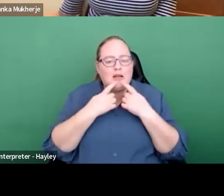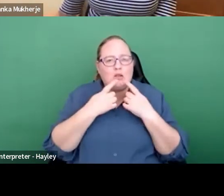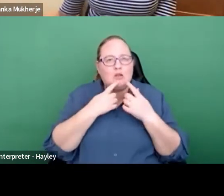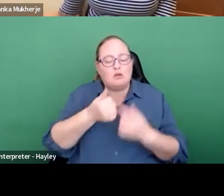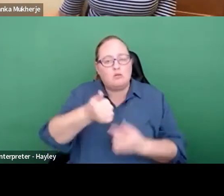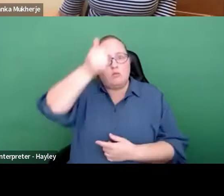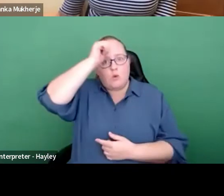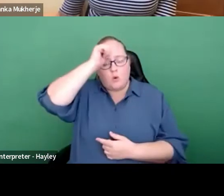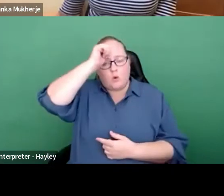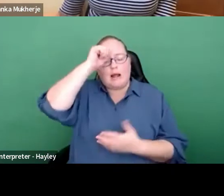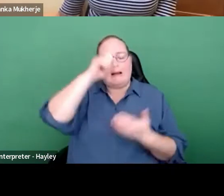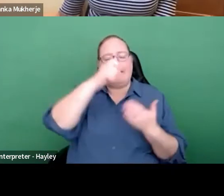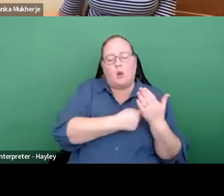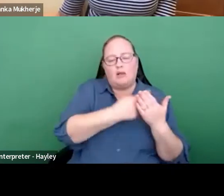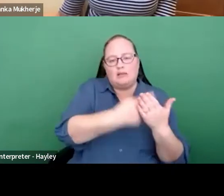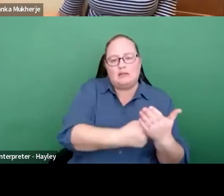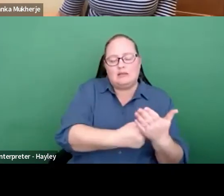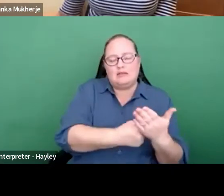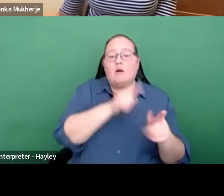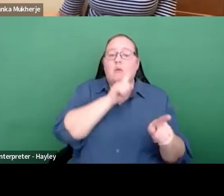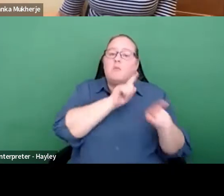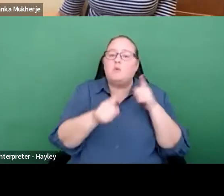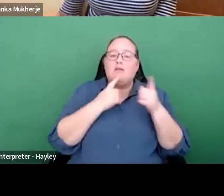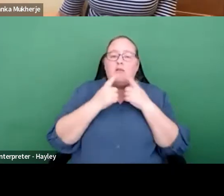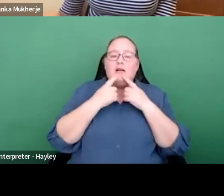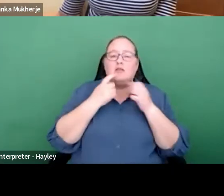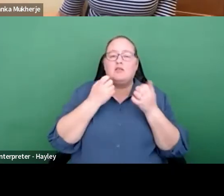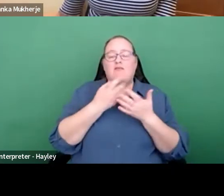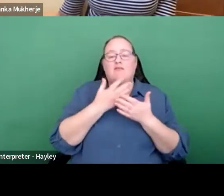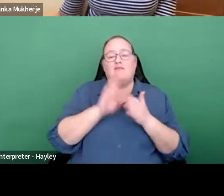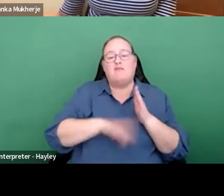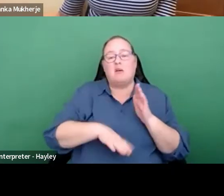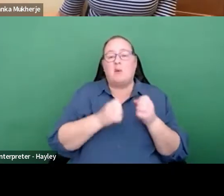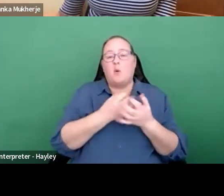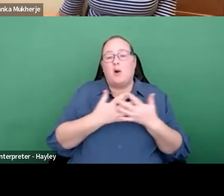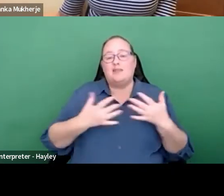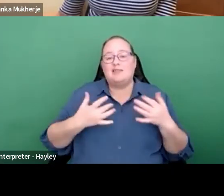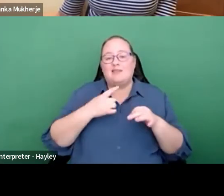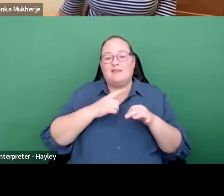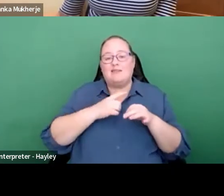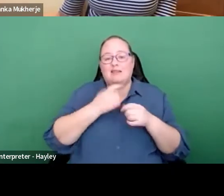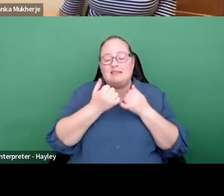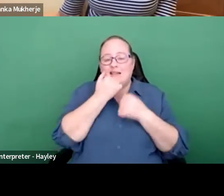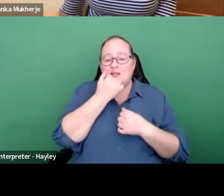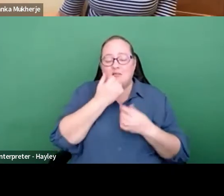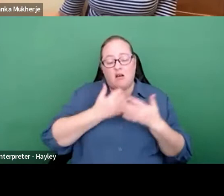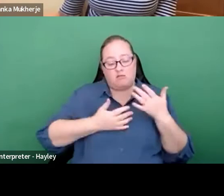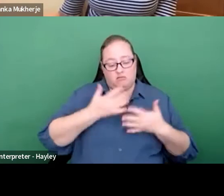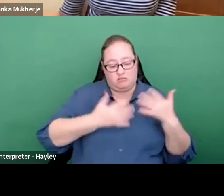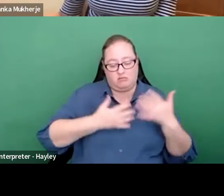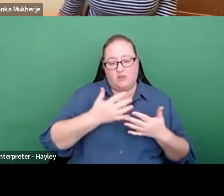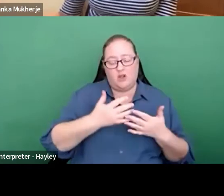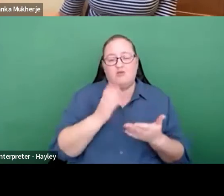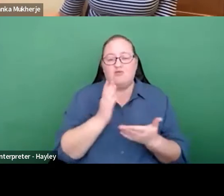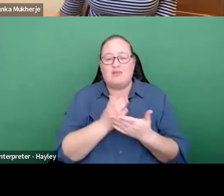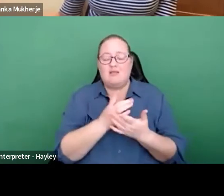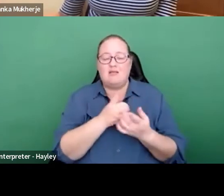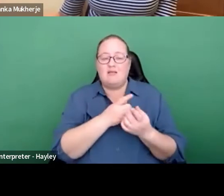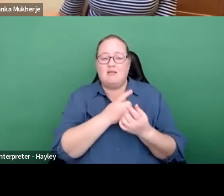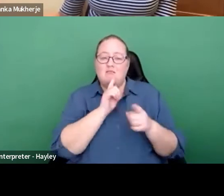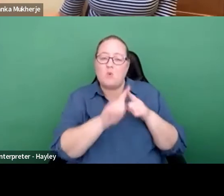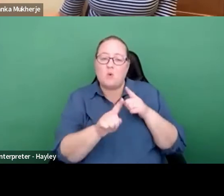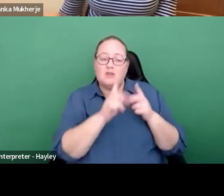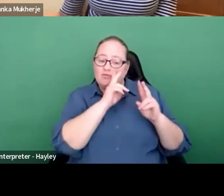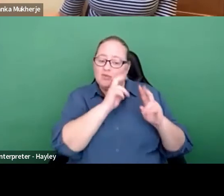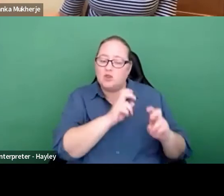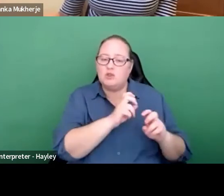that is quantitative. Most of it by people who don't really speak with people experiencing homelessness. And I think all three of us are coming